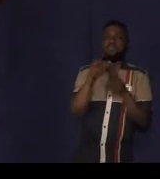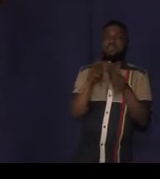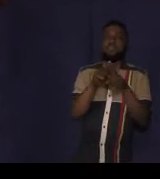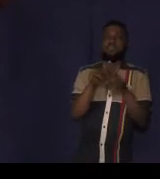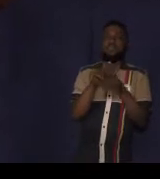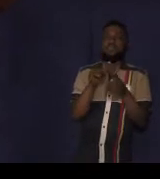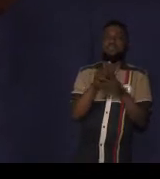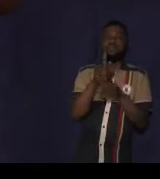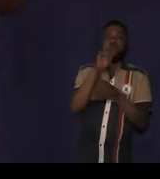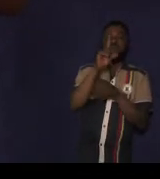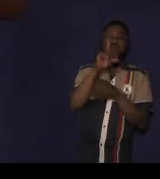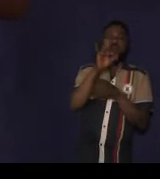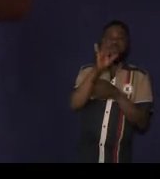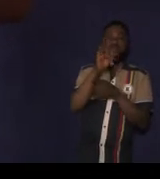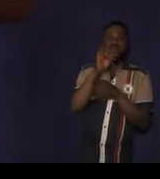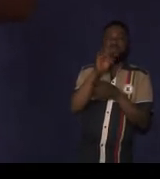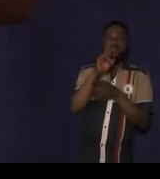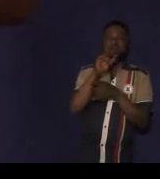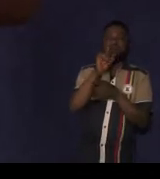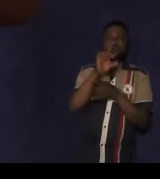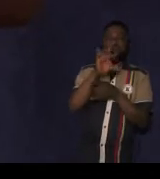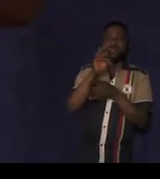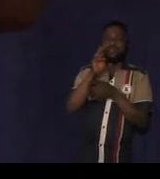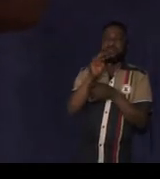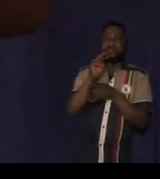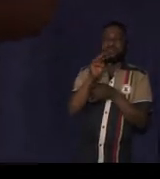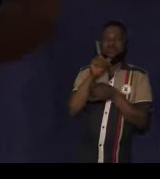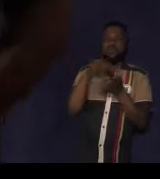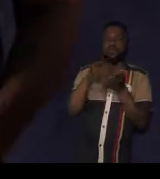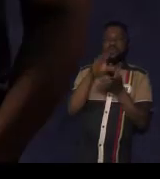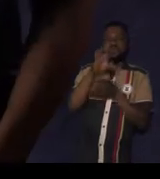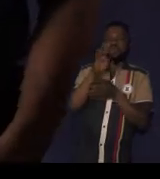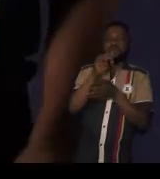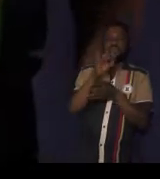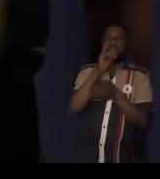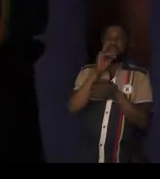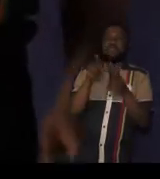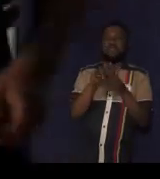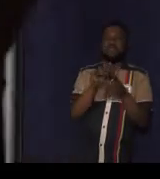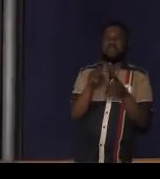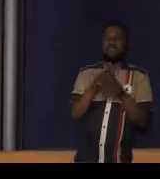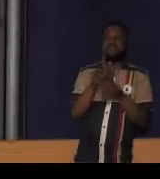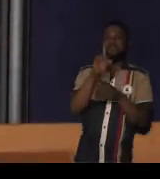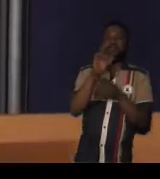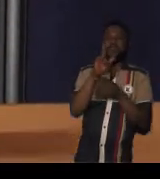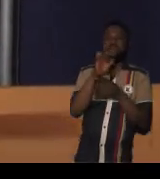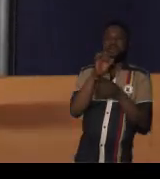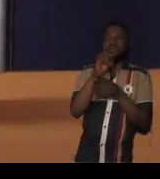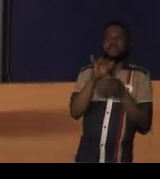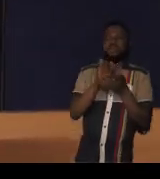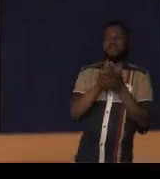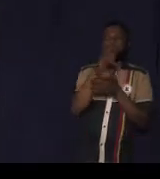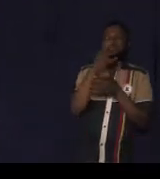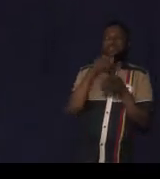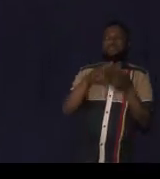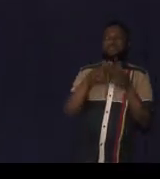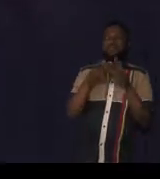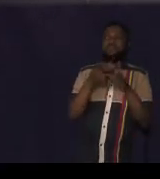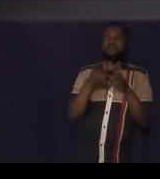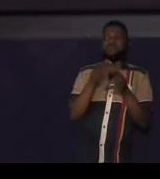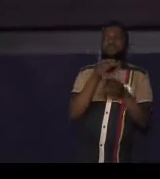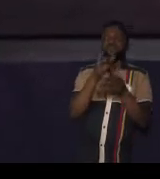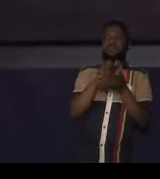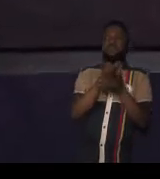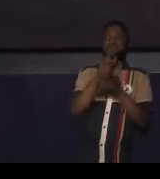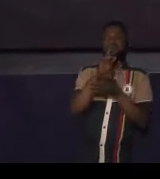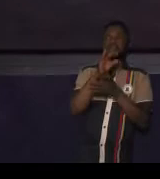as 1 liter. 1000 centimeter cubes is the same as 1 liter, and that is exactly the relationship. The